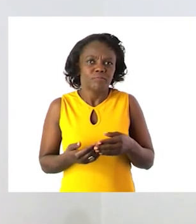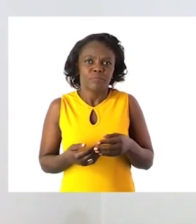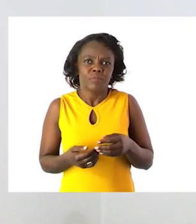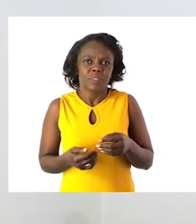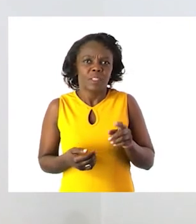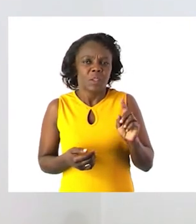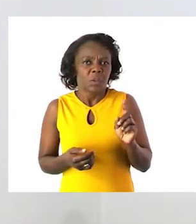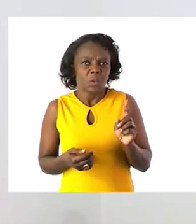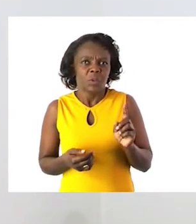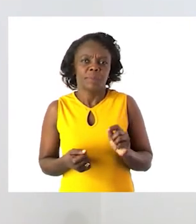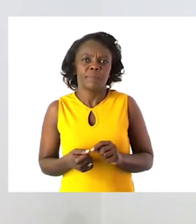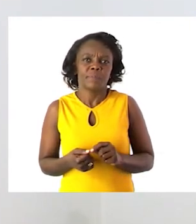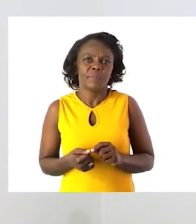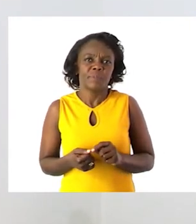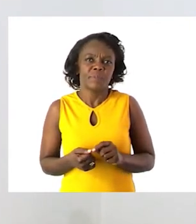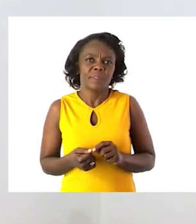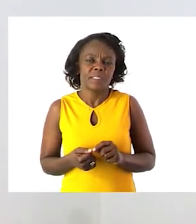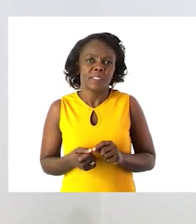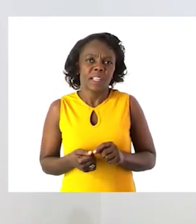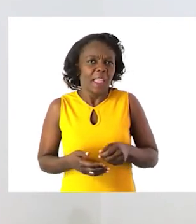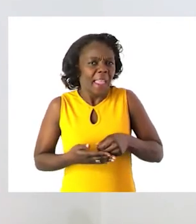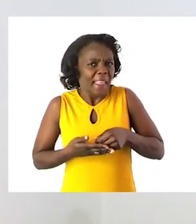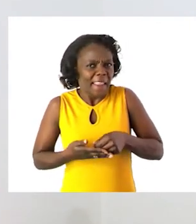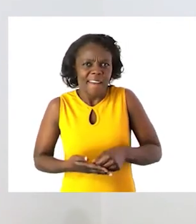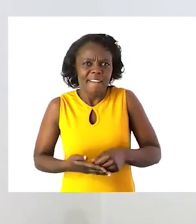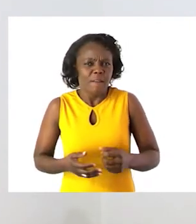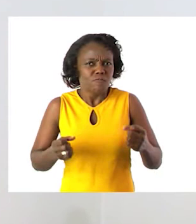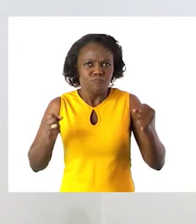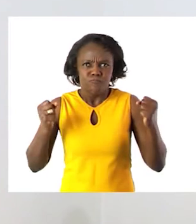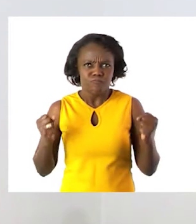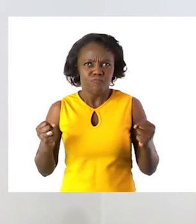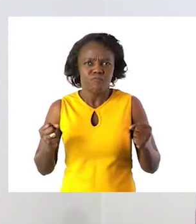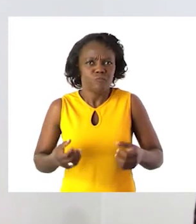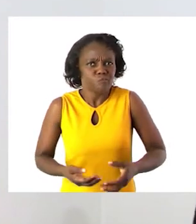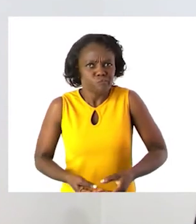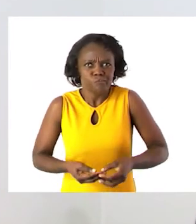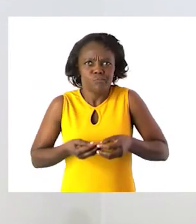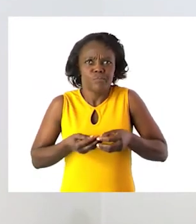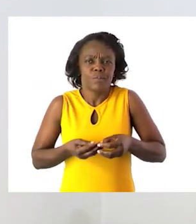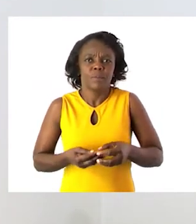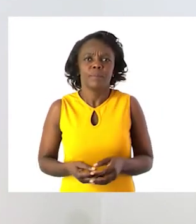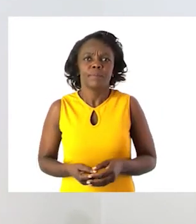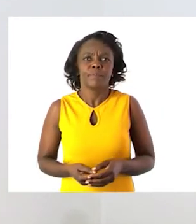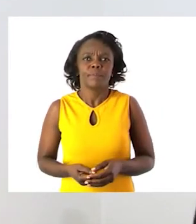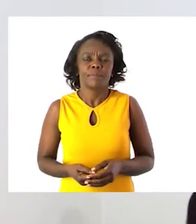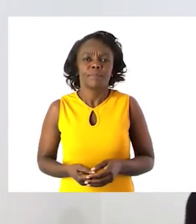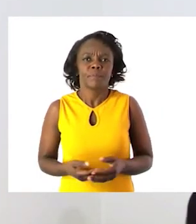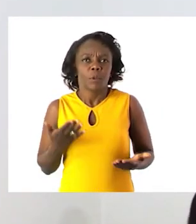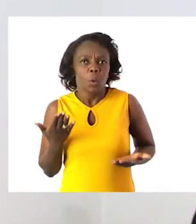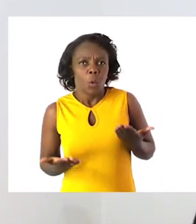having to struggle. But something which is heavy, I have to use my muscles. Okay, so for example, let's